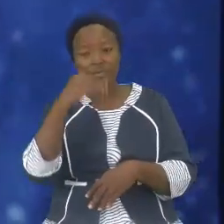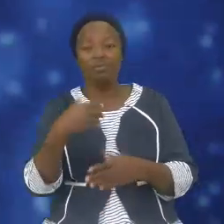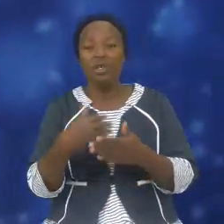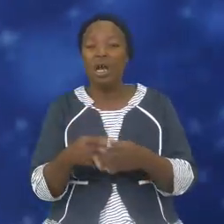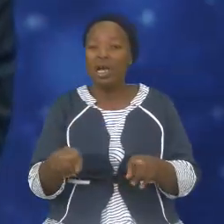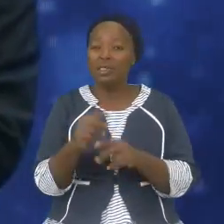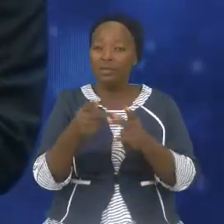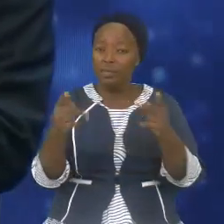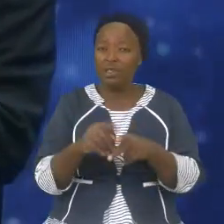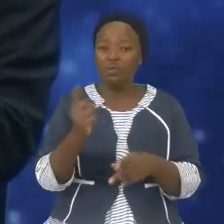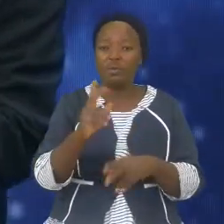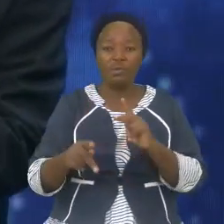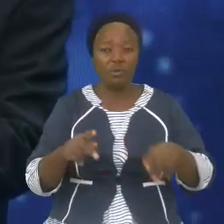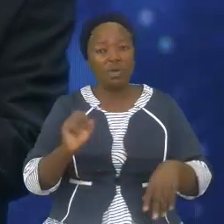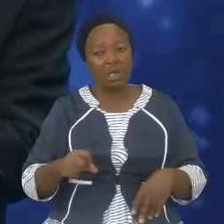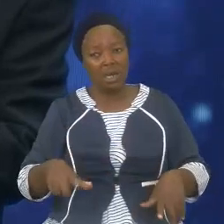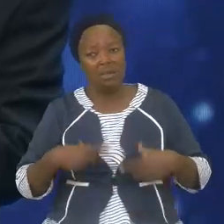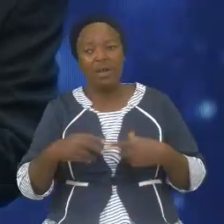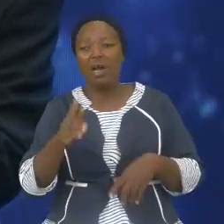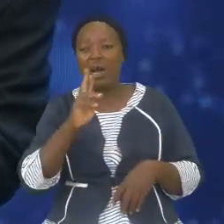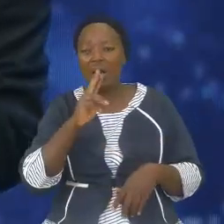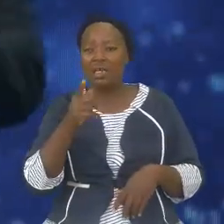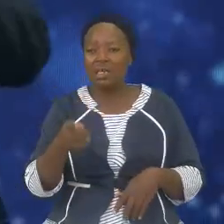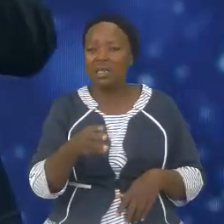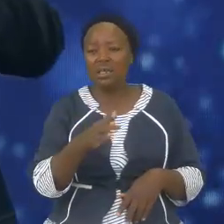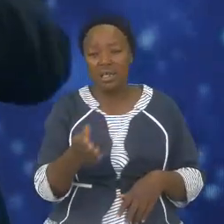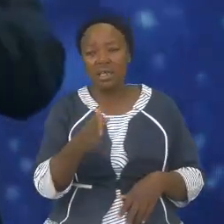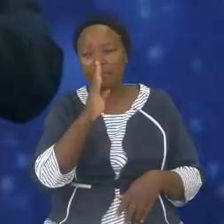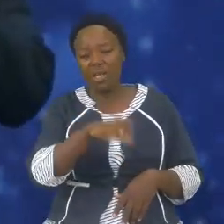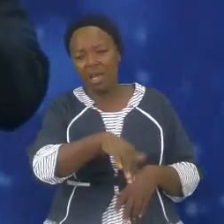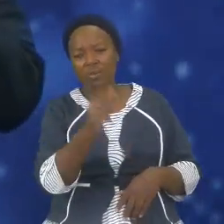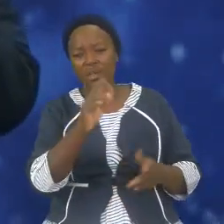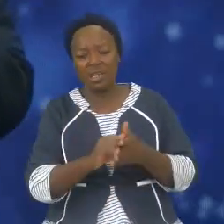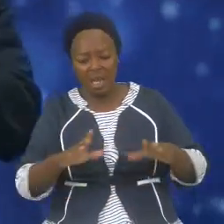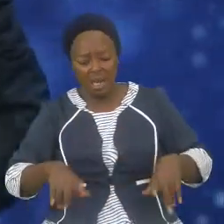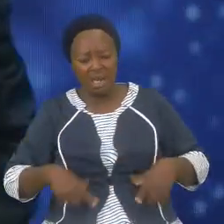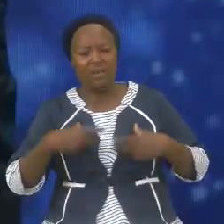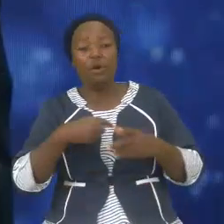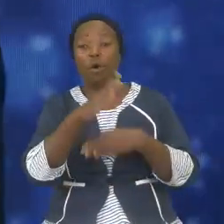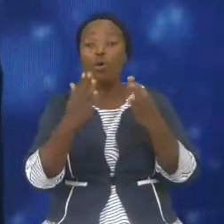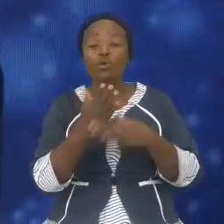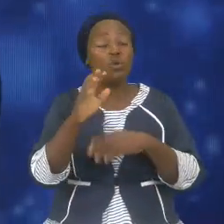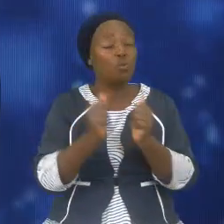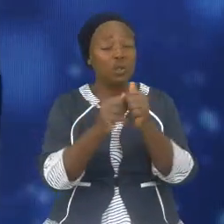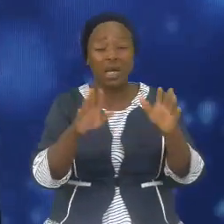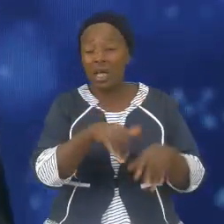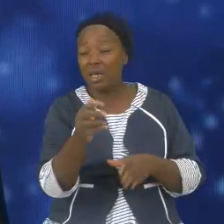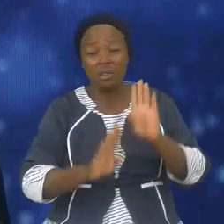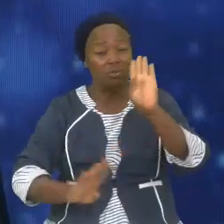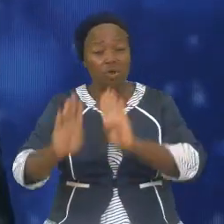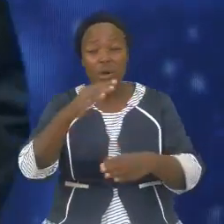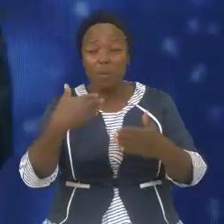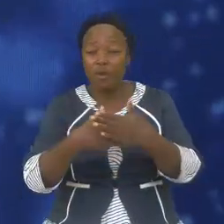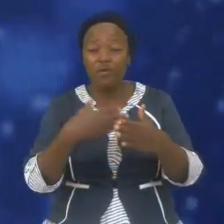been anybody that lived all through without any trouble before their end? They said